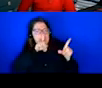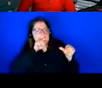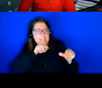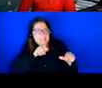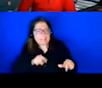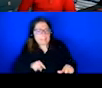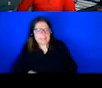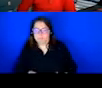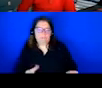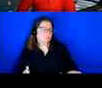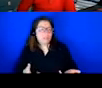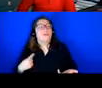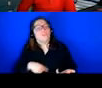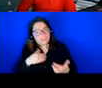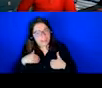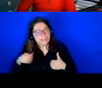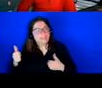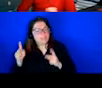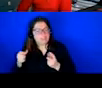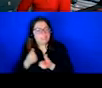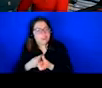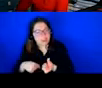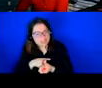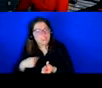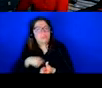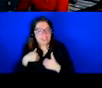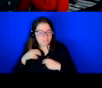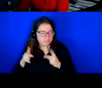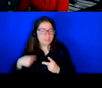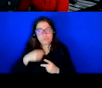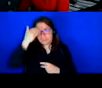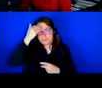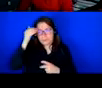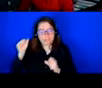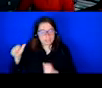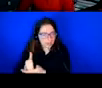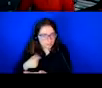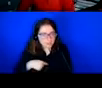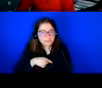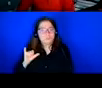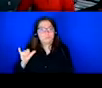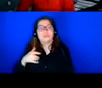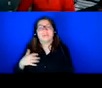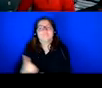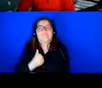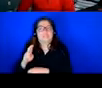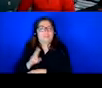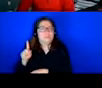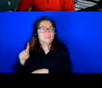have networks, that we have our colleagues, we have people that we know that can, like what you're saying, really use those people as a resource.